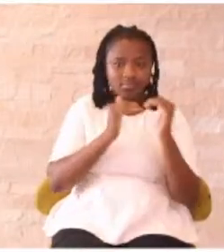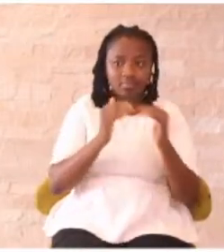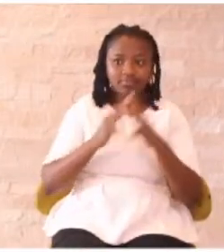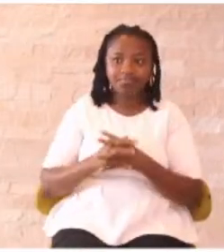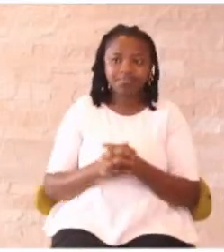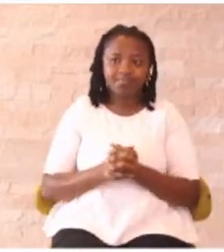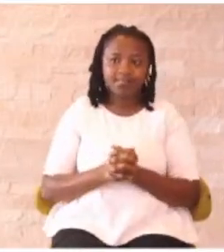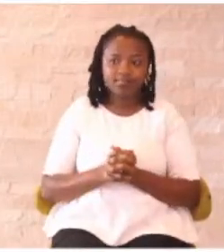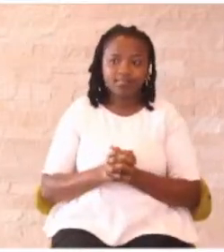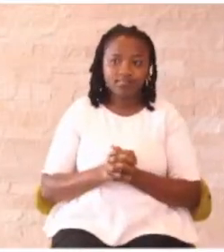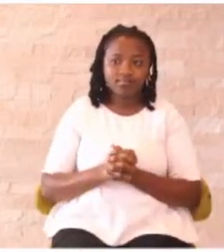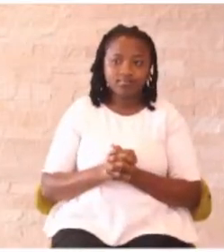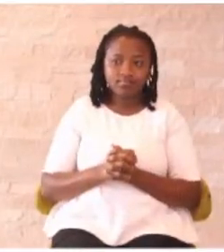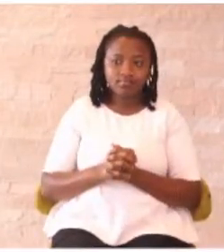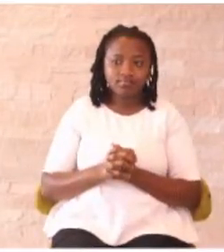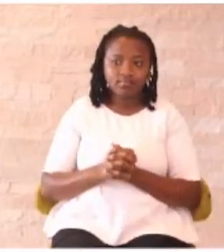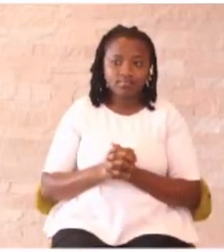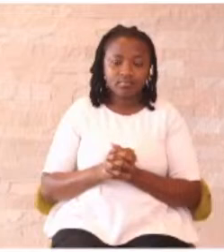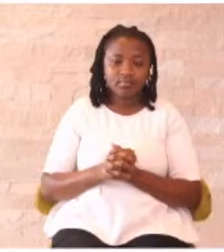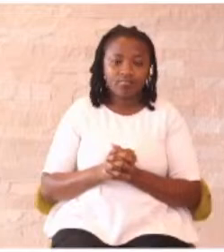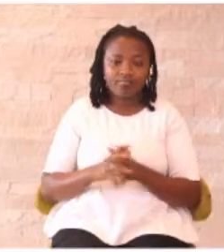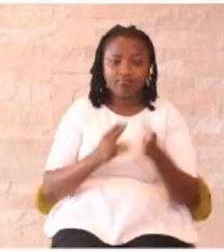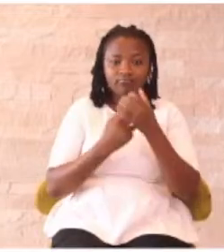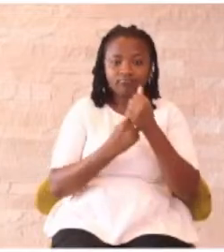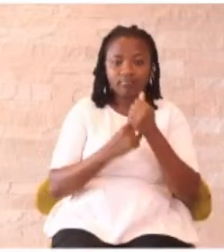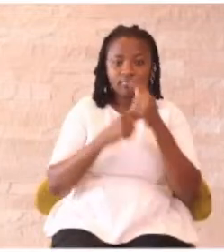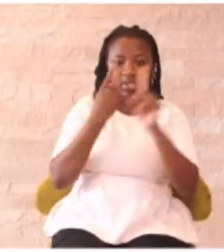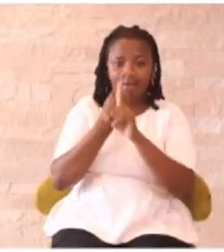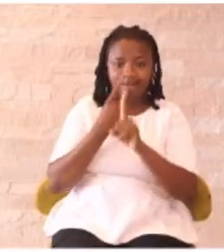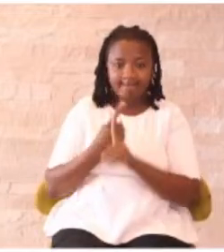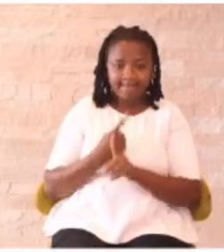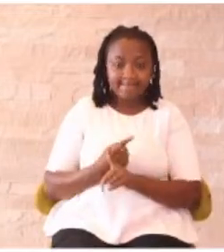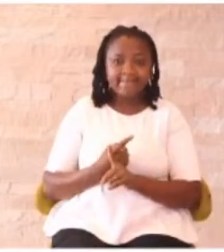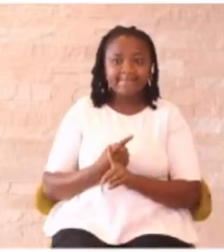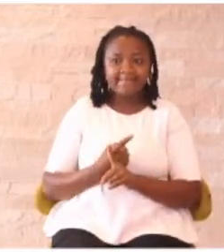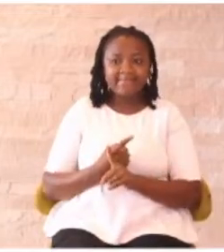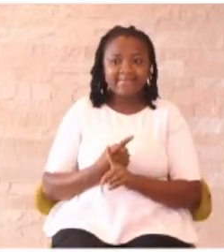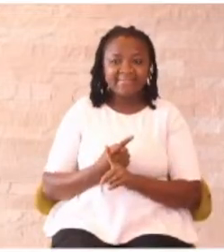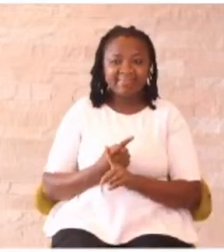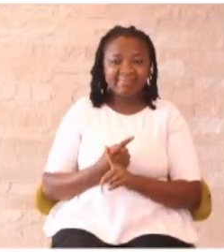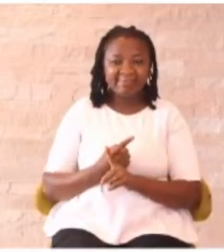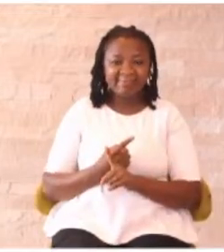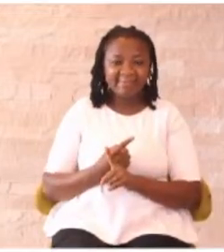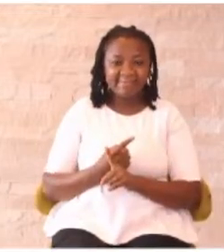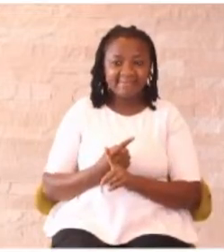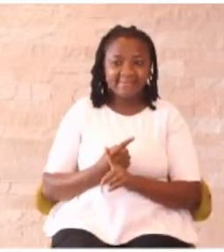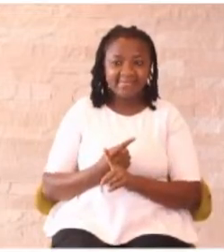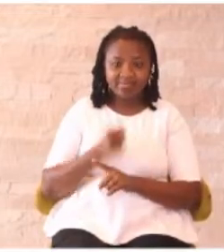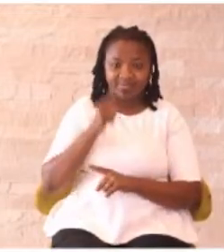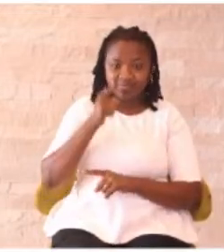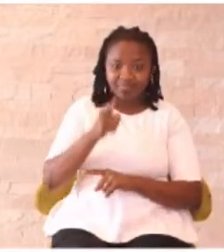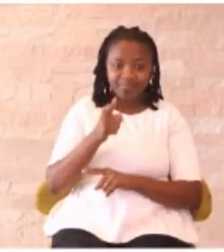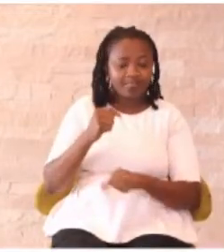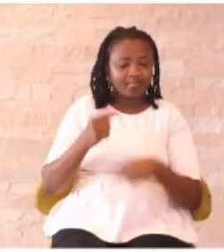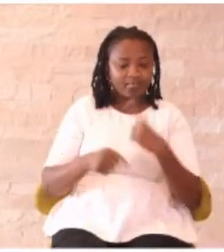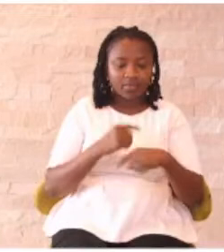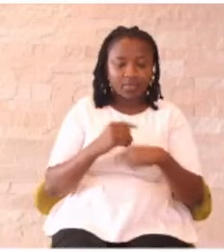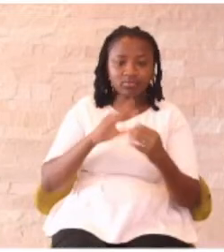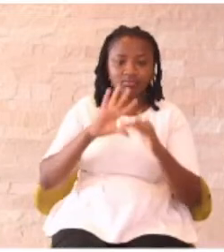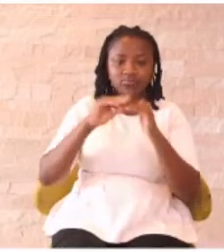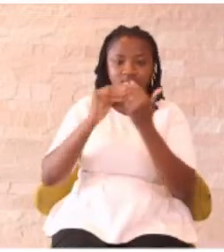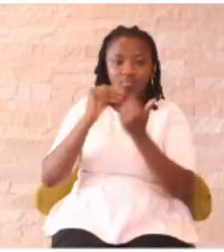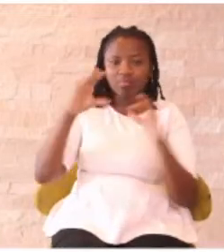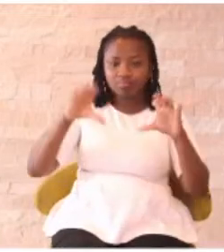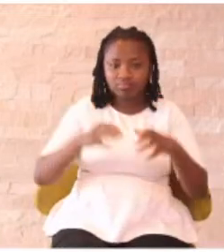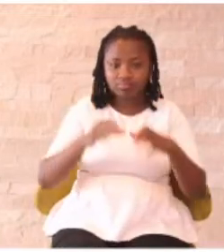Again, the partnerships with community-based organizations and male champions, this is contributing to increased community awareness on gender